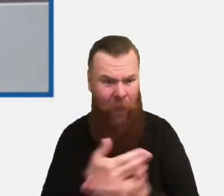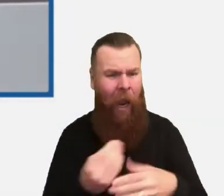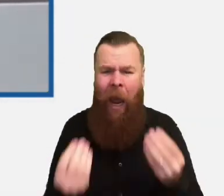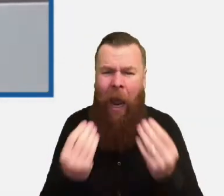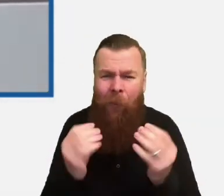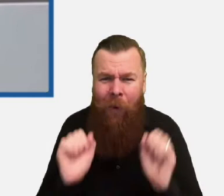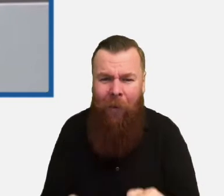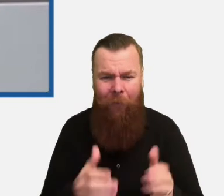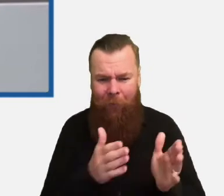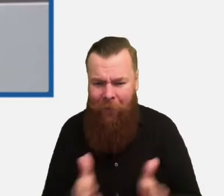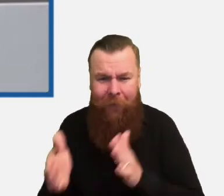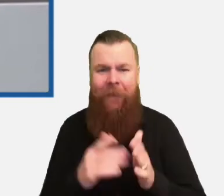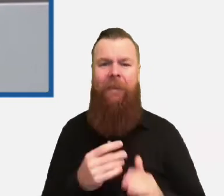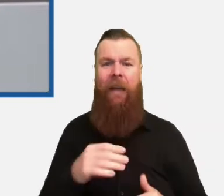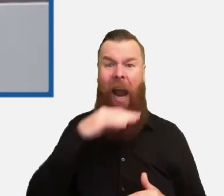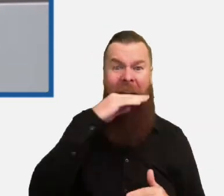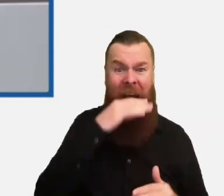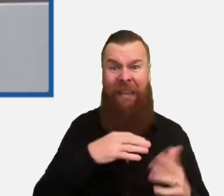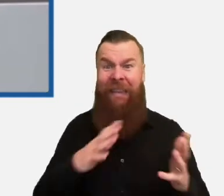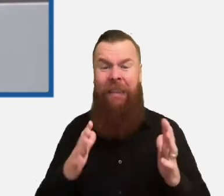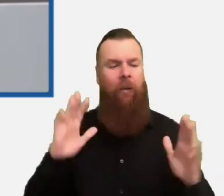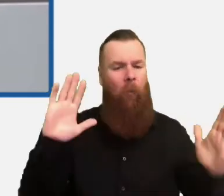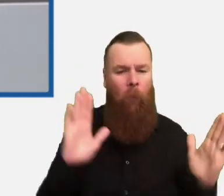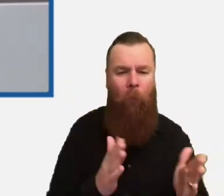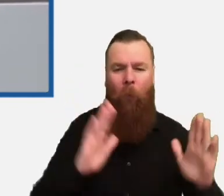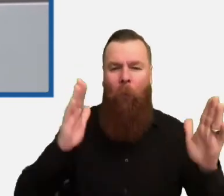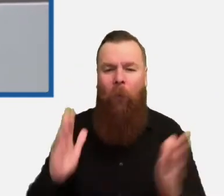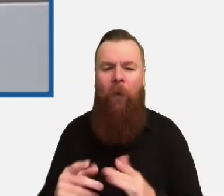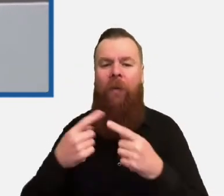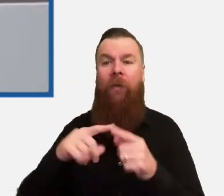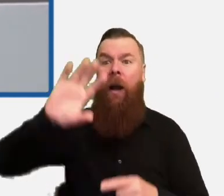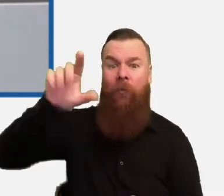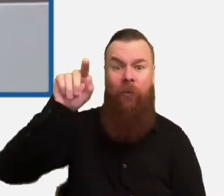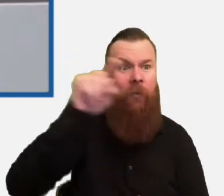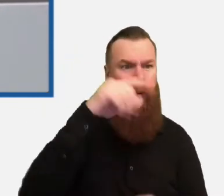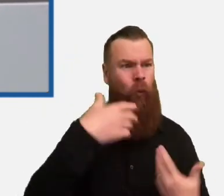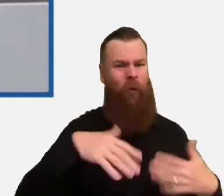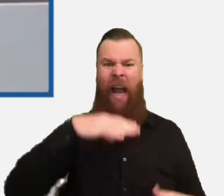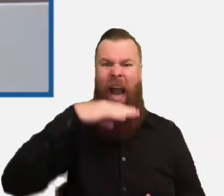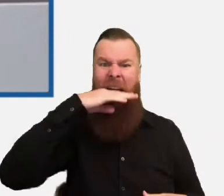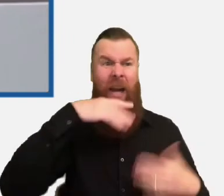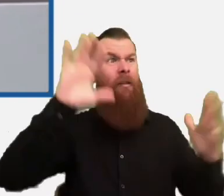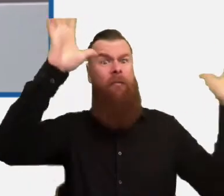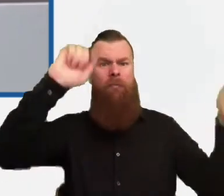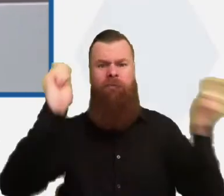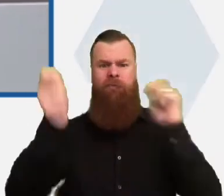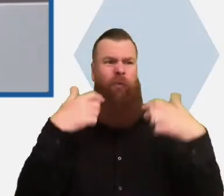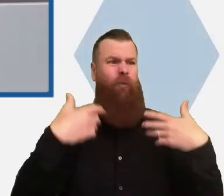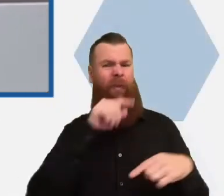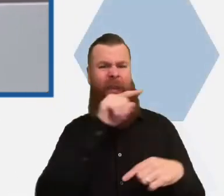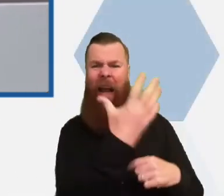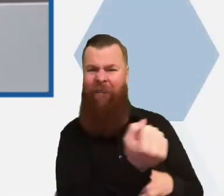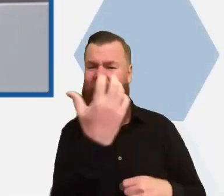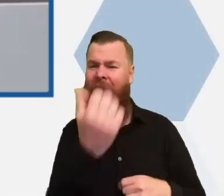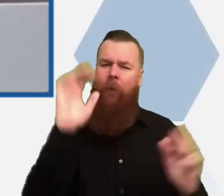pandemic? Just to be brief, in Jamaica clearly has had the similar